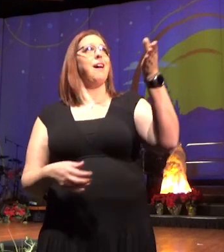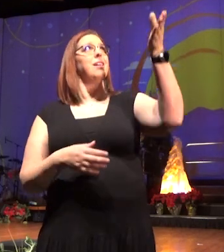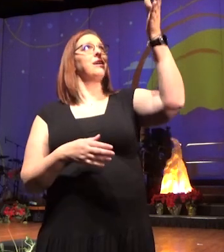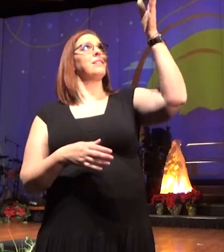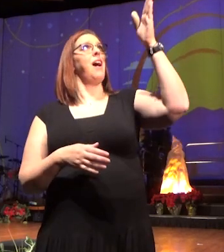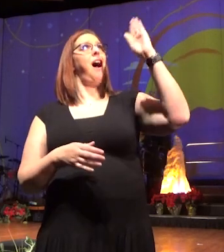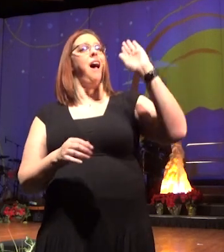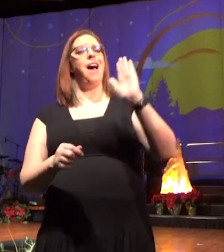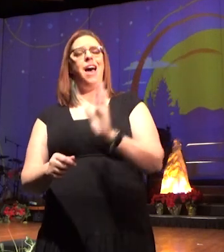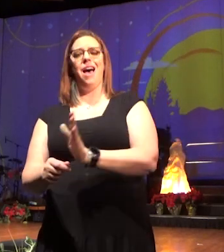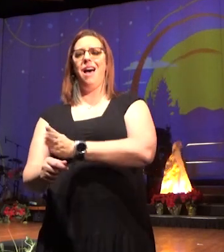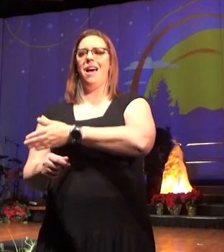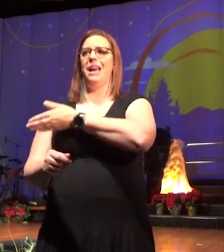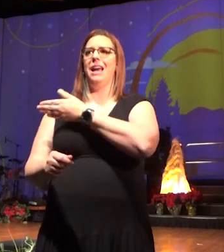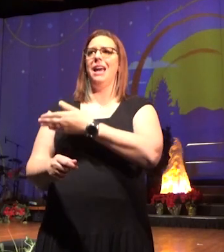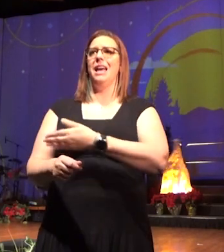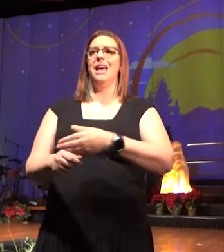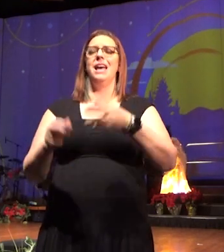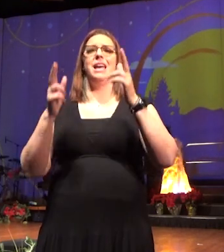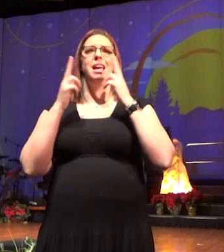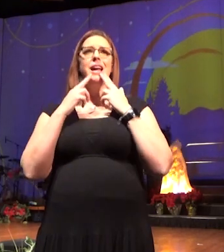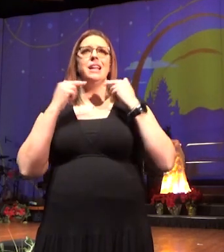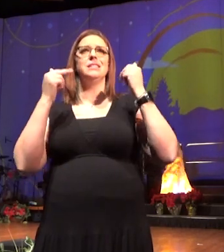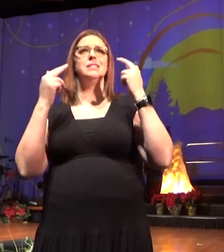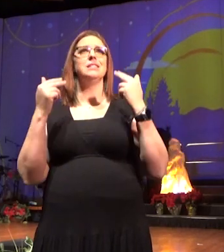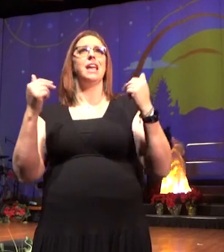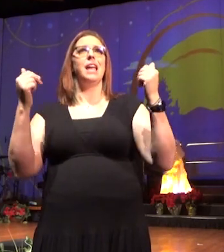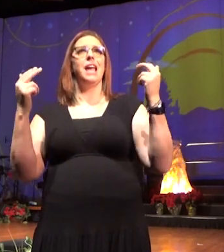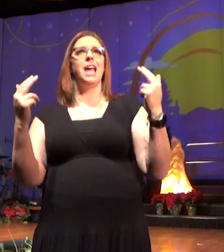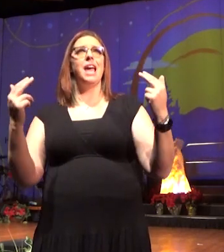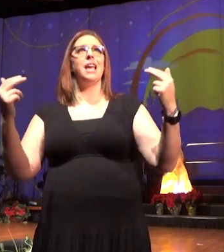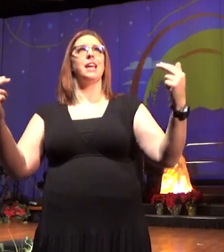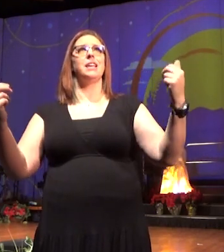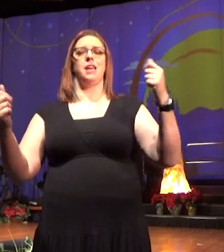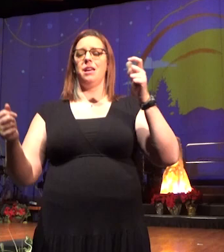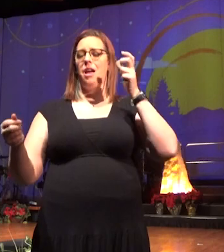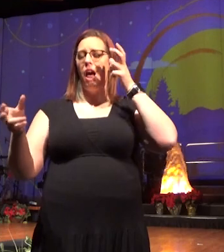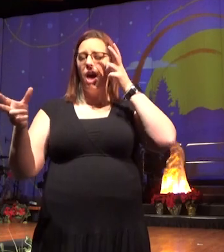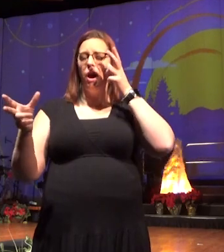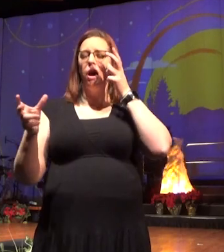God is singing. I will listen